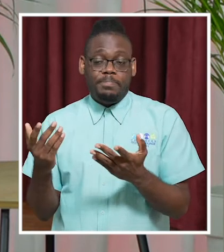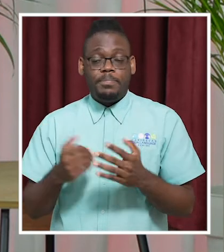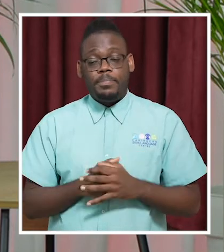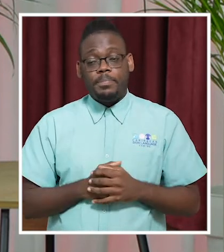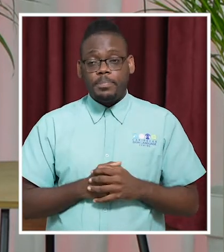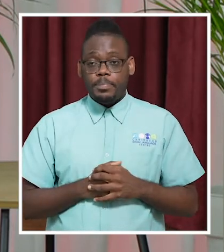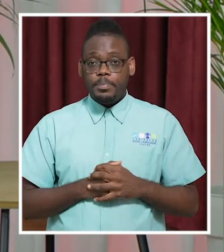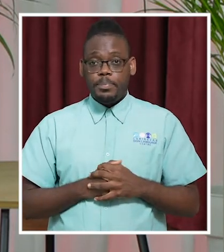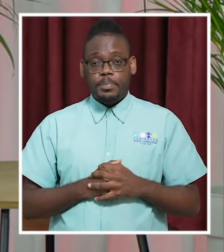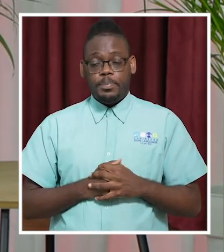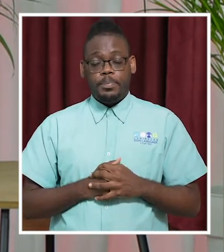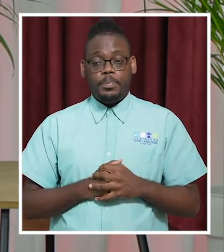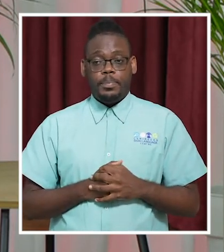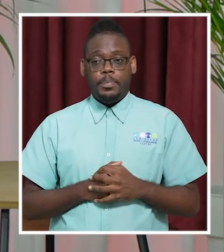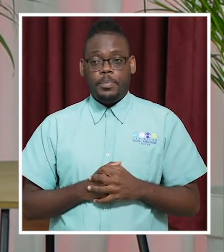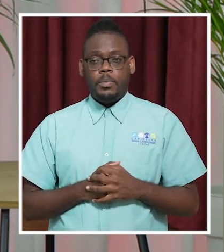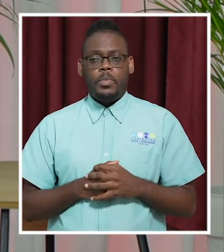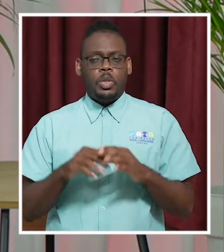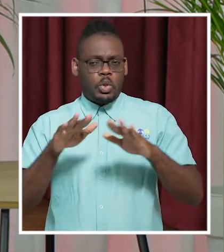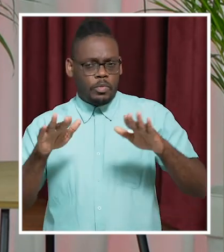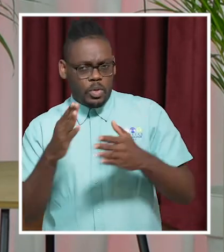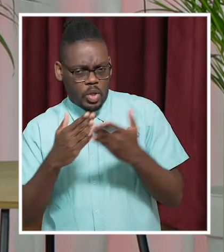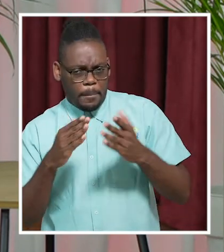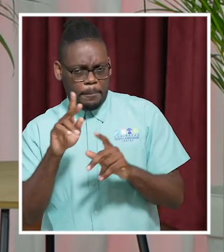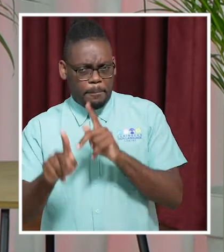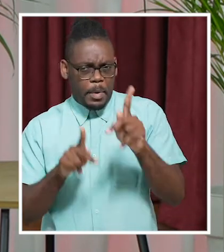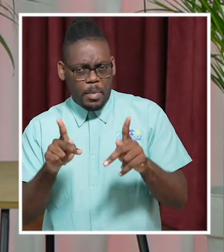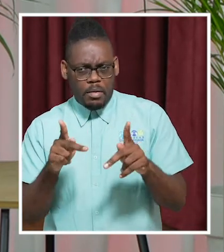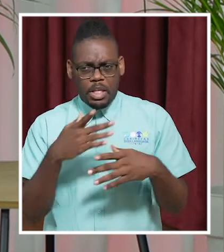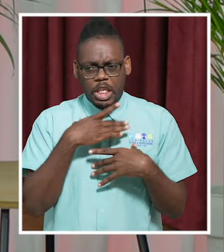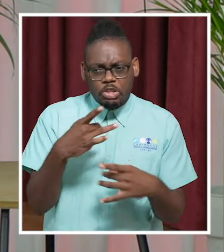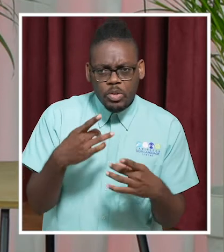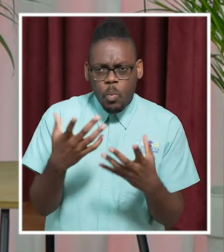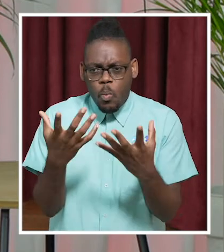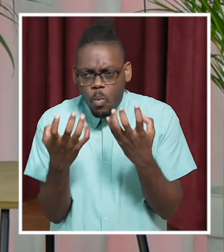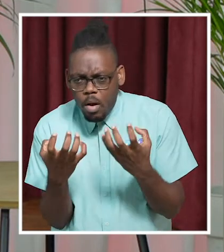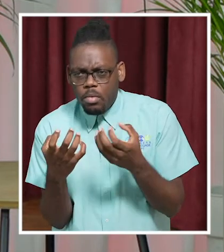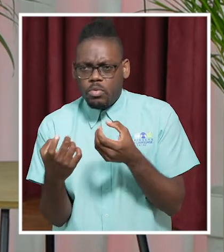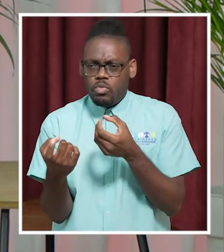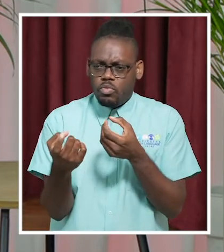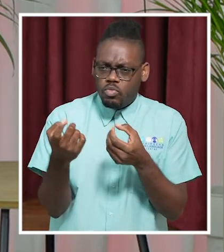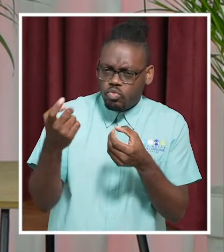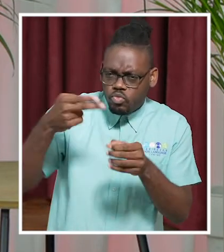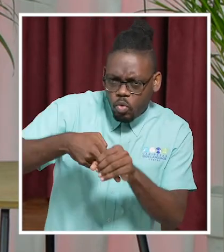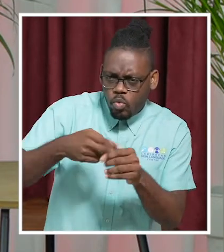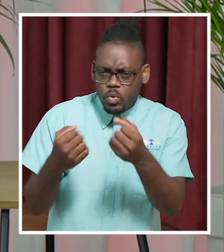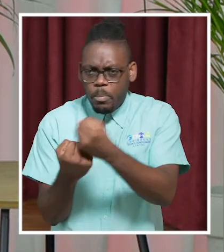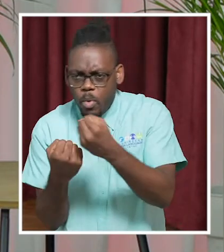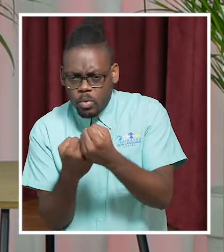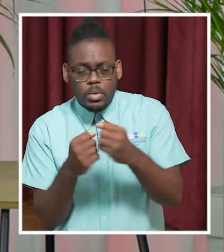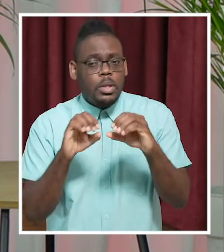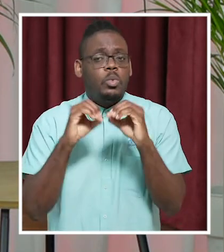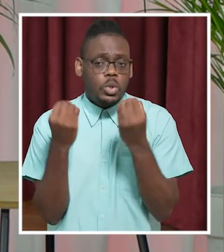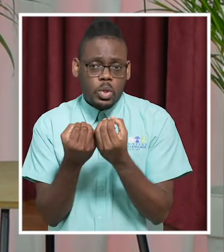are so interested would want to hear more, want to become involved, to learn the area of support and so, what's the next